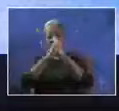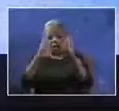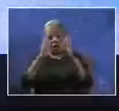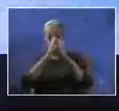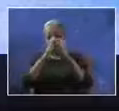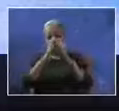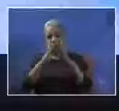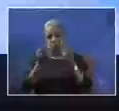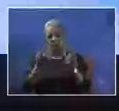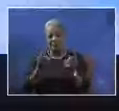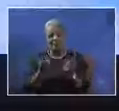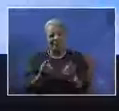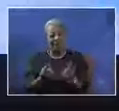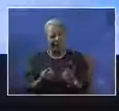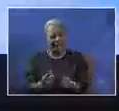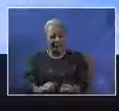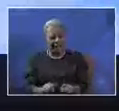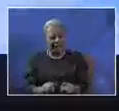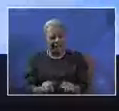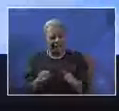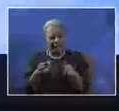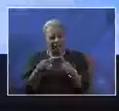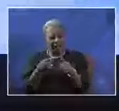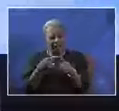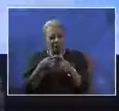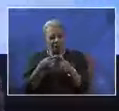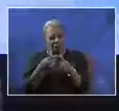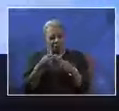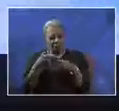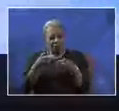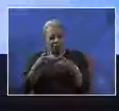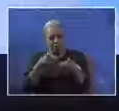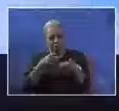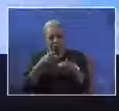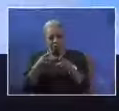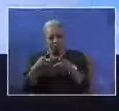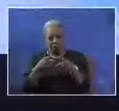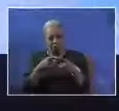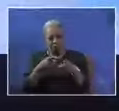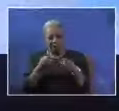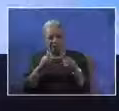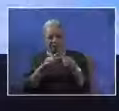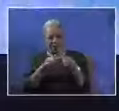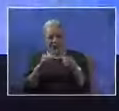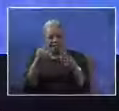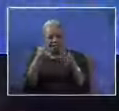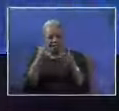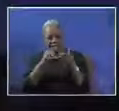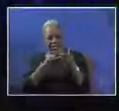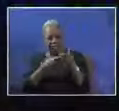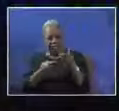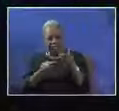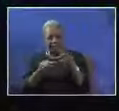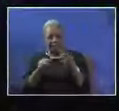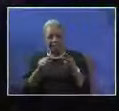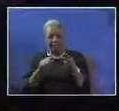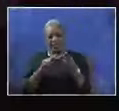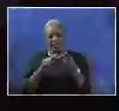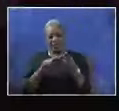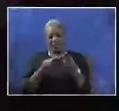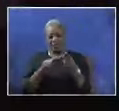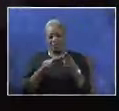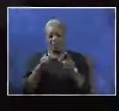use trouble to direct you. Sometimes God will use trouble to inspect you. Sometimes use trouble